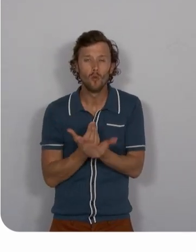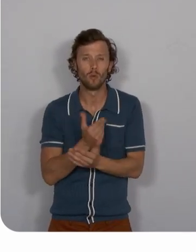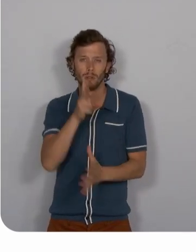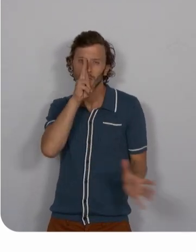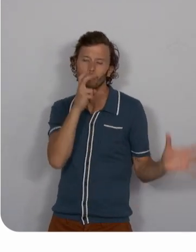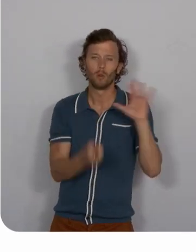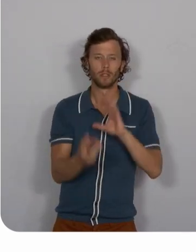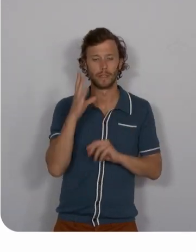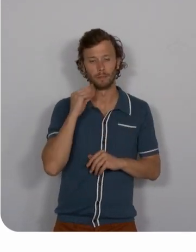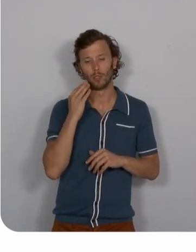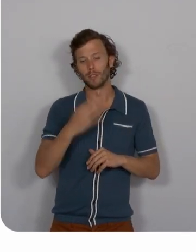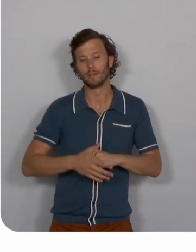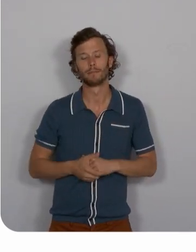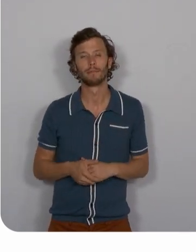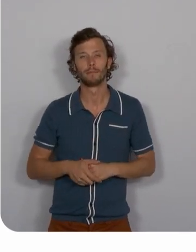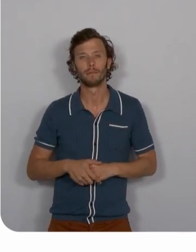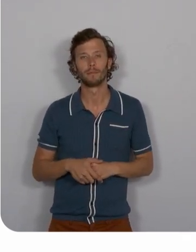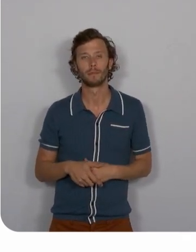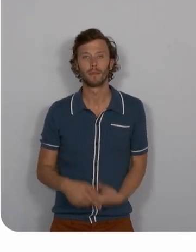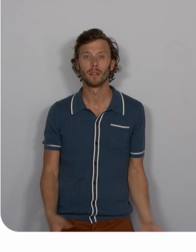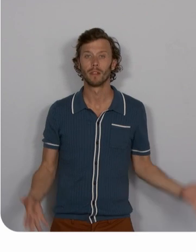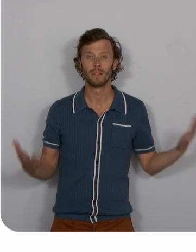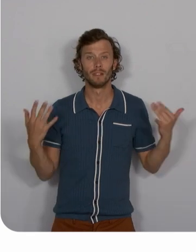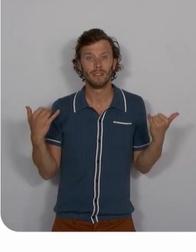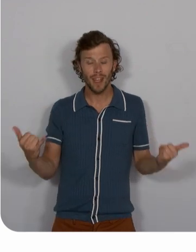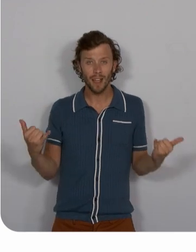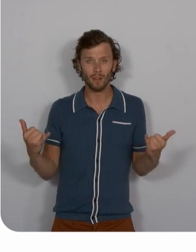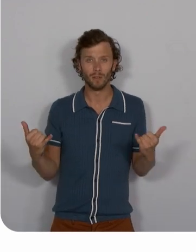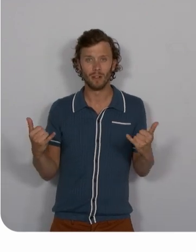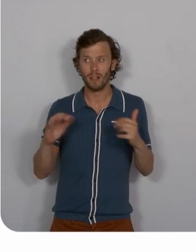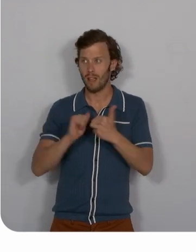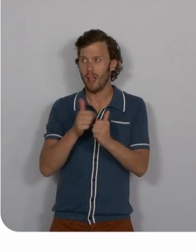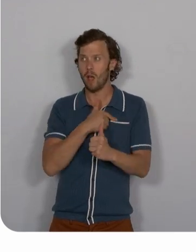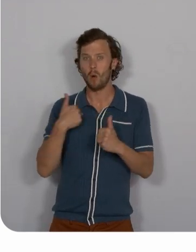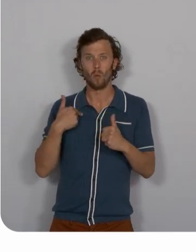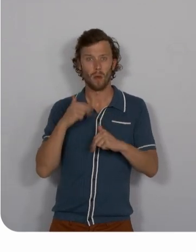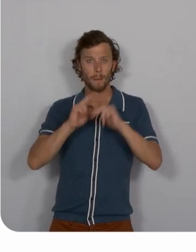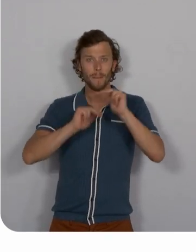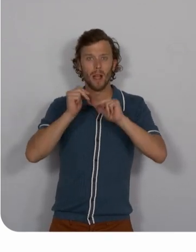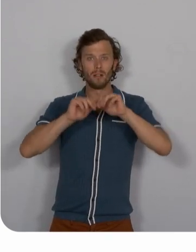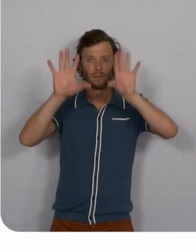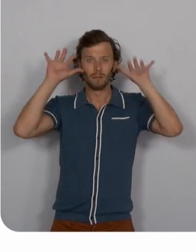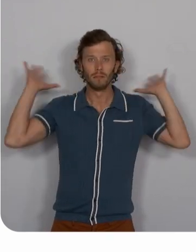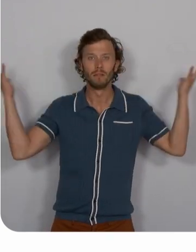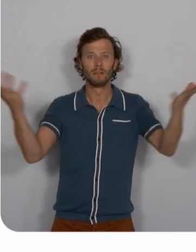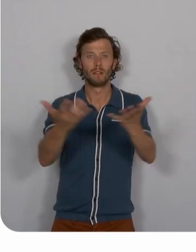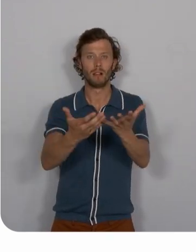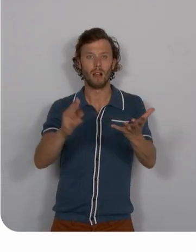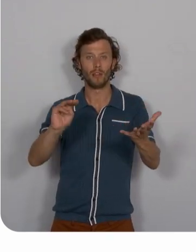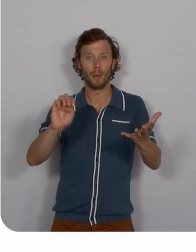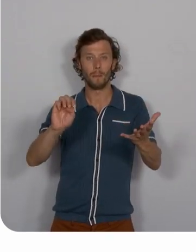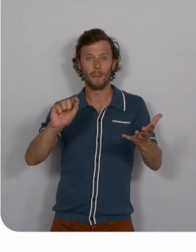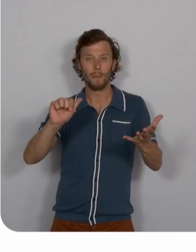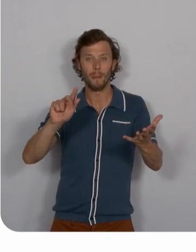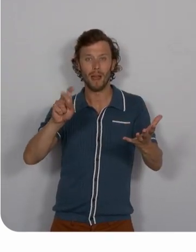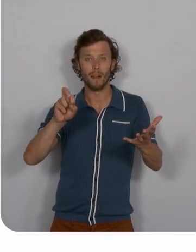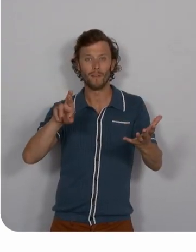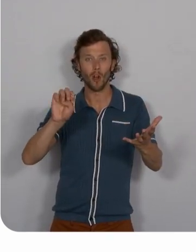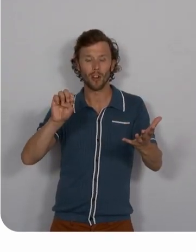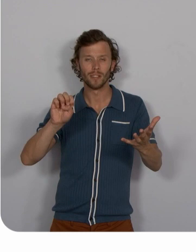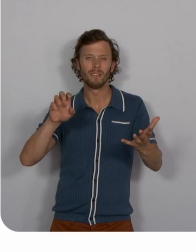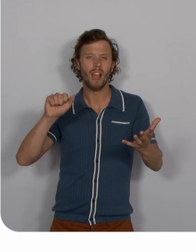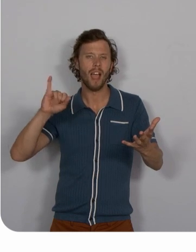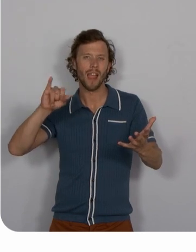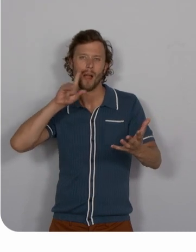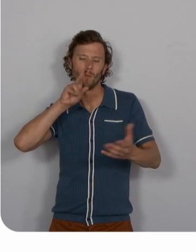experiences. AI is shaping the way that we're building the metaverse, and in turn, the metaverse is changing the way